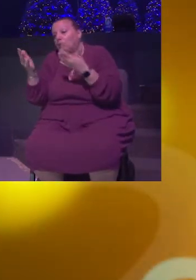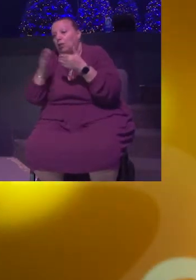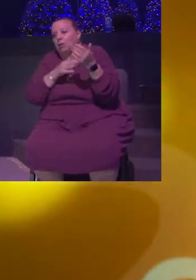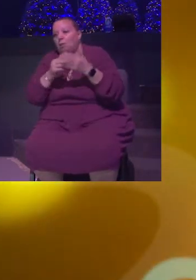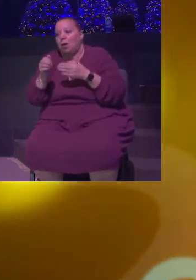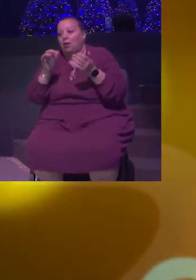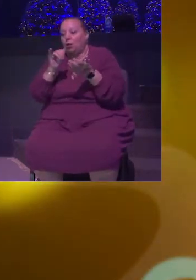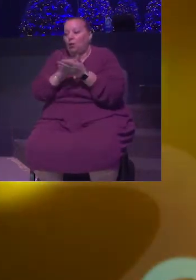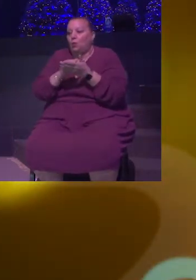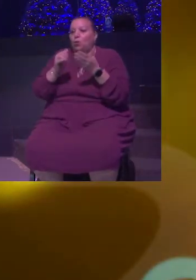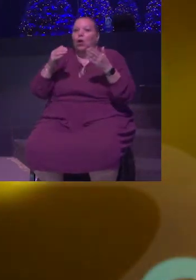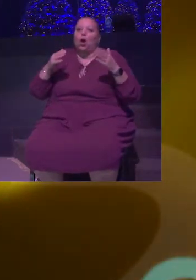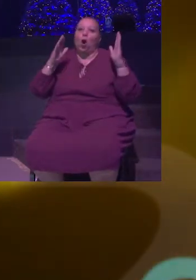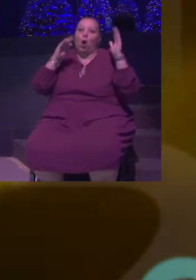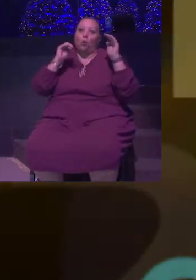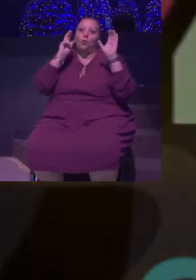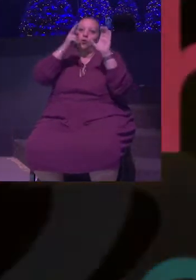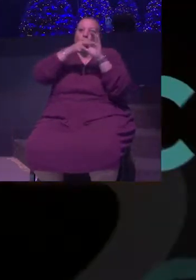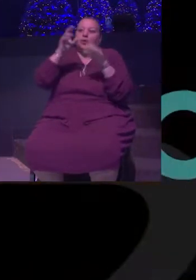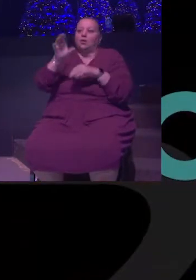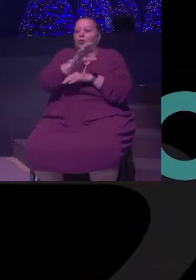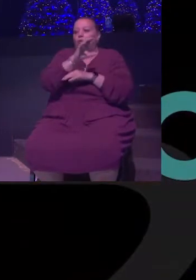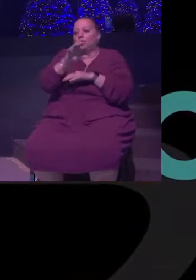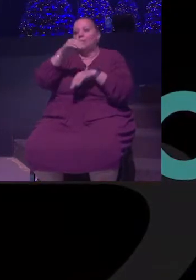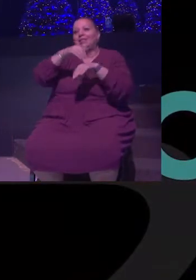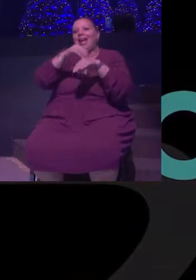hope that you join us for Christmas at Community.